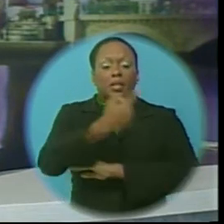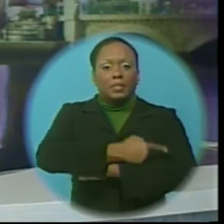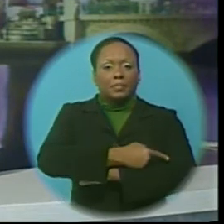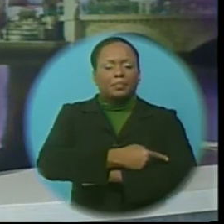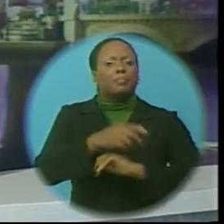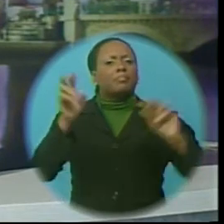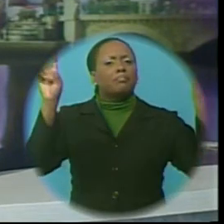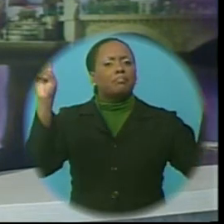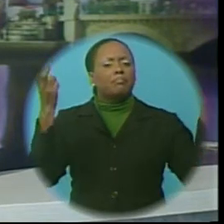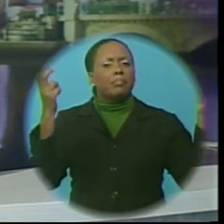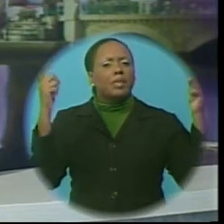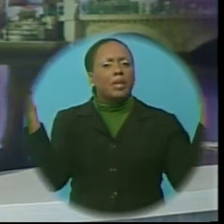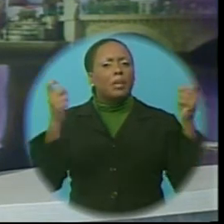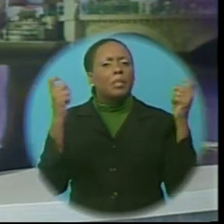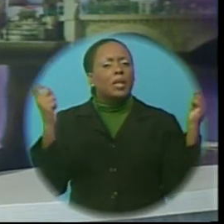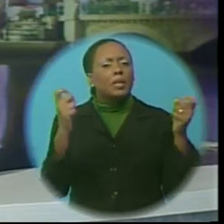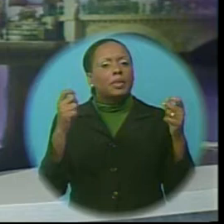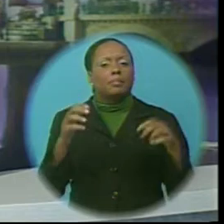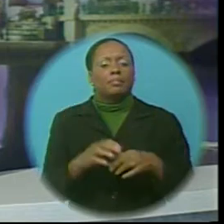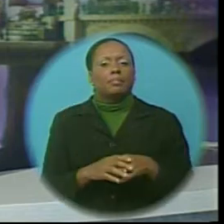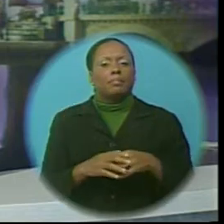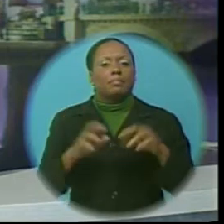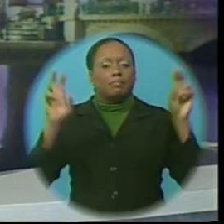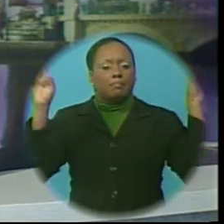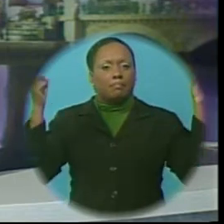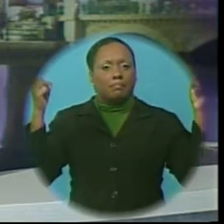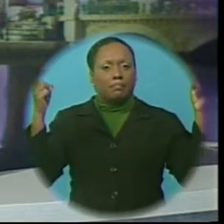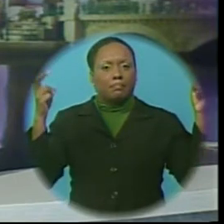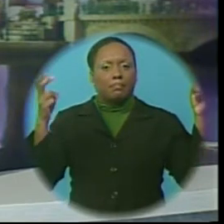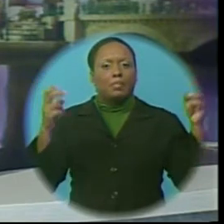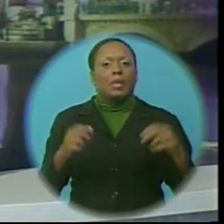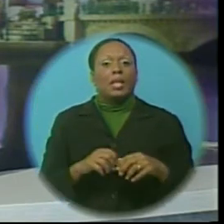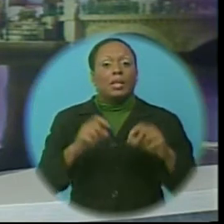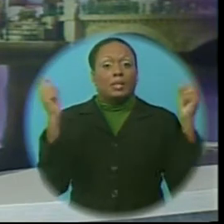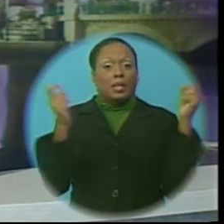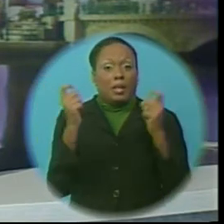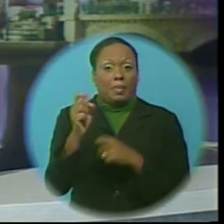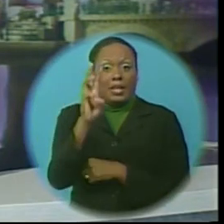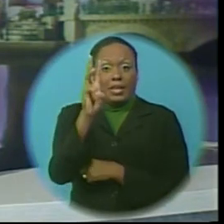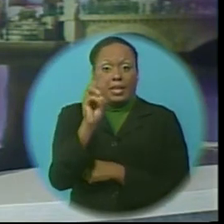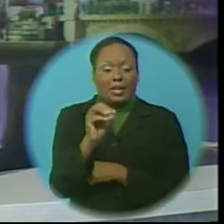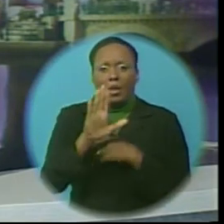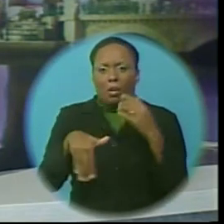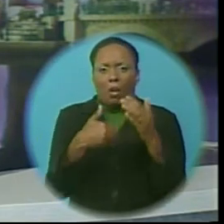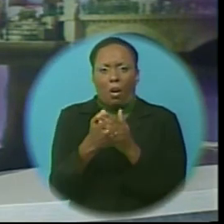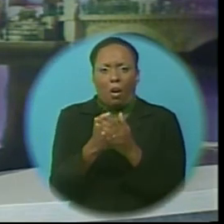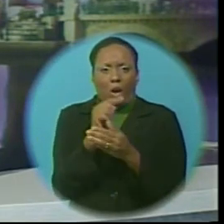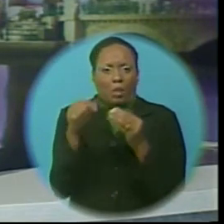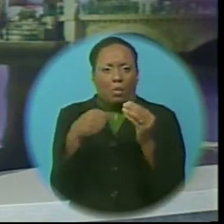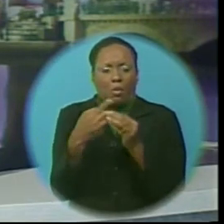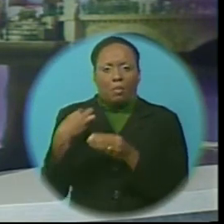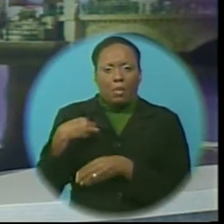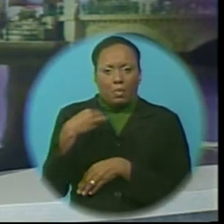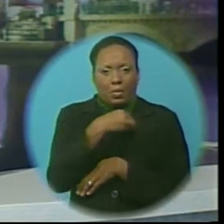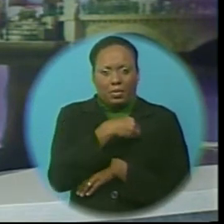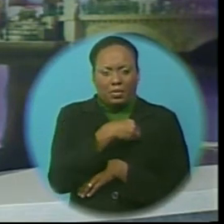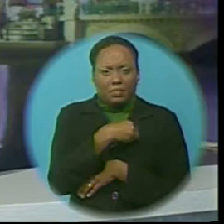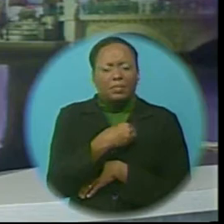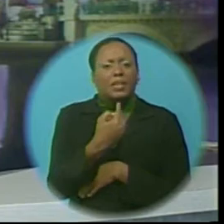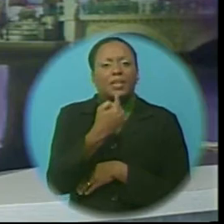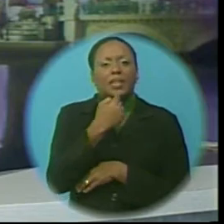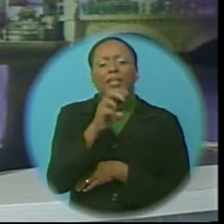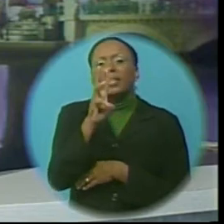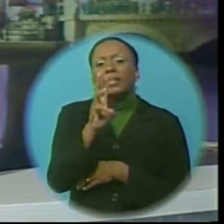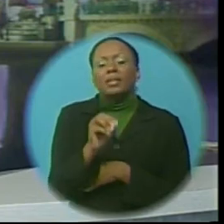headquarters. The theme for the DLP's celebrations is Celebrate 60, It's All About Members. The General